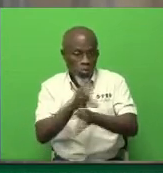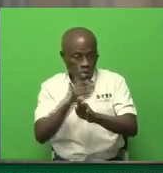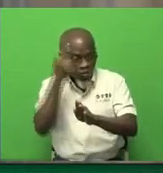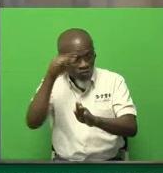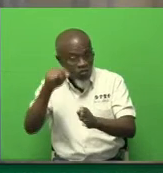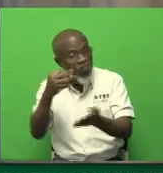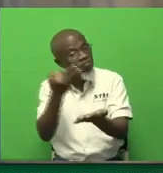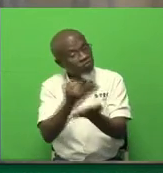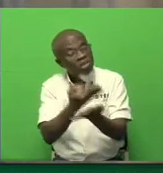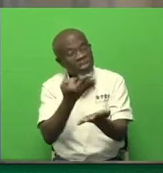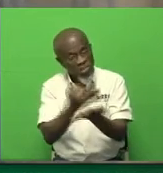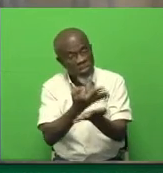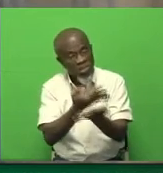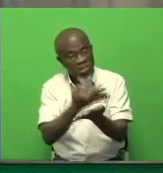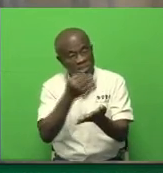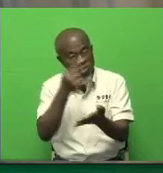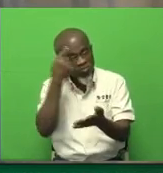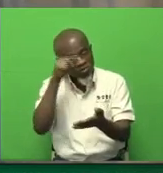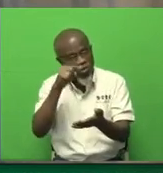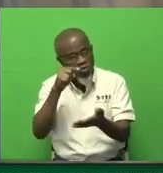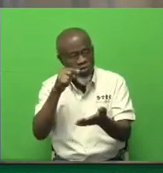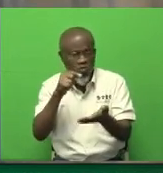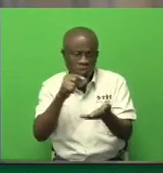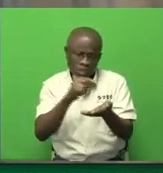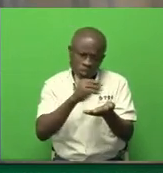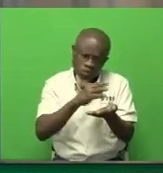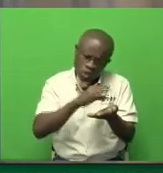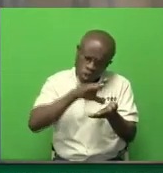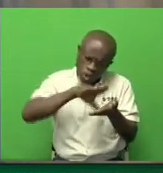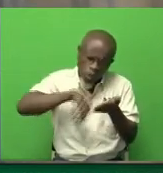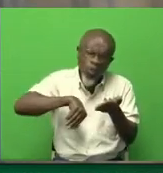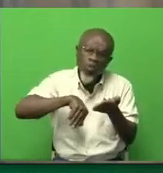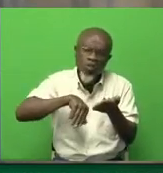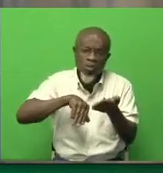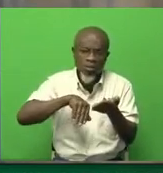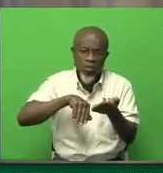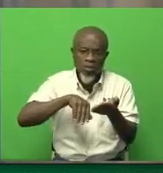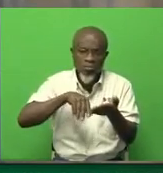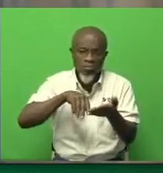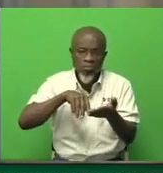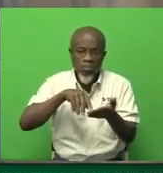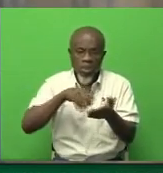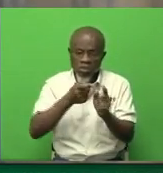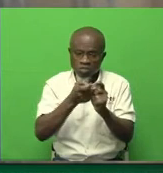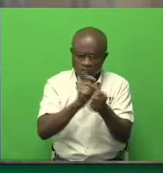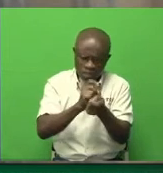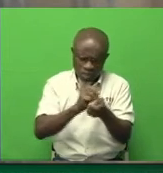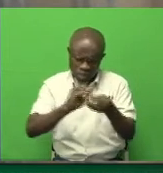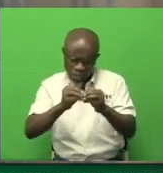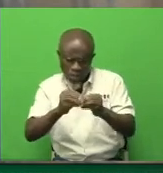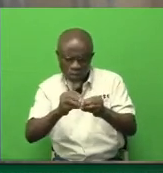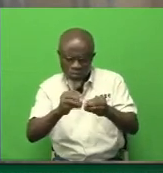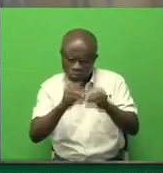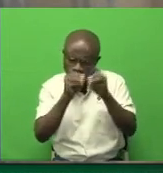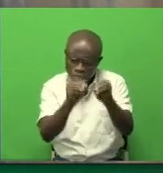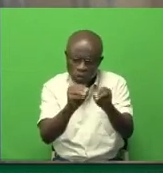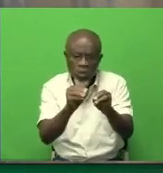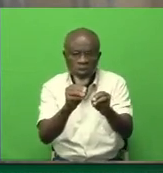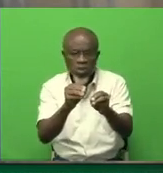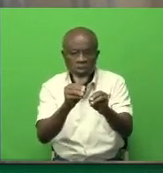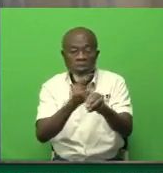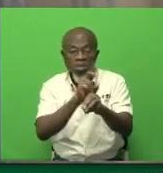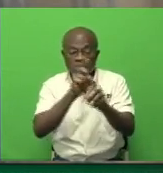of your deficits and so on in your revised speaker for financing needed for